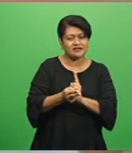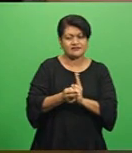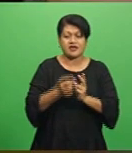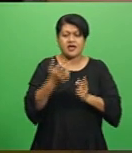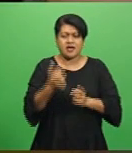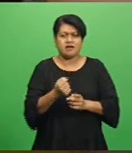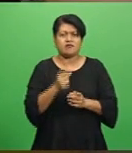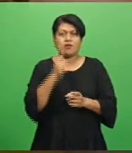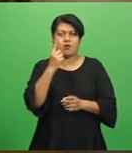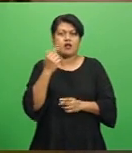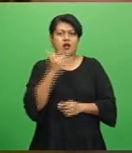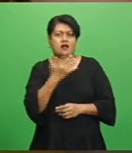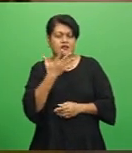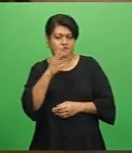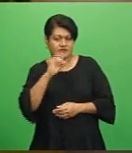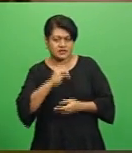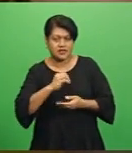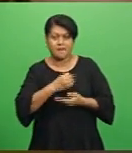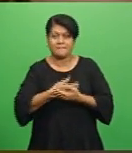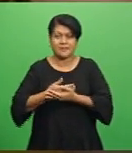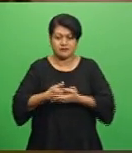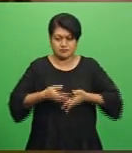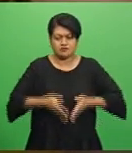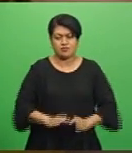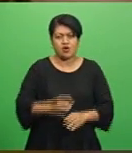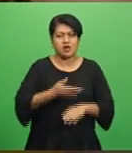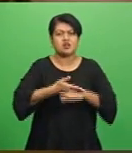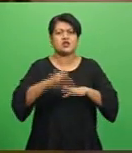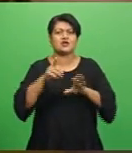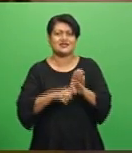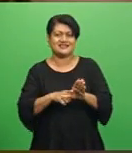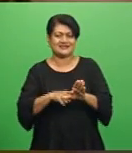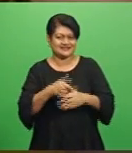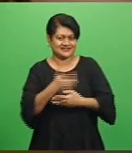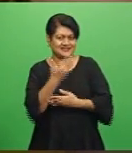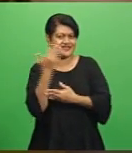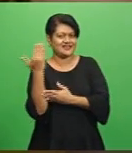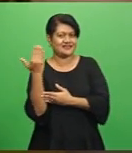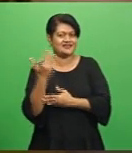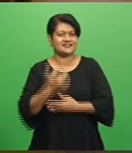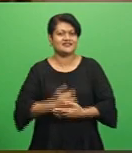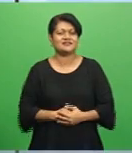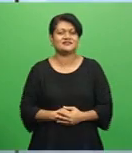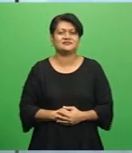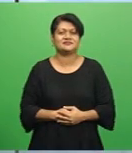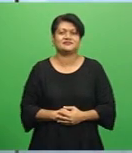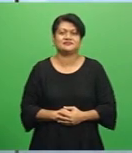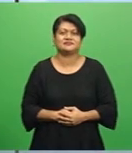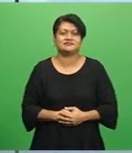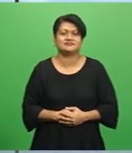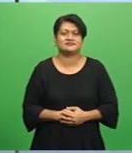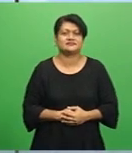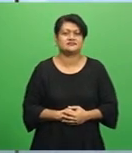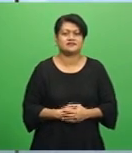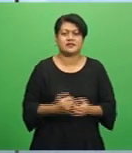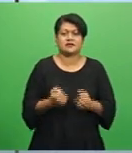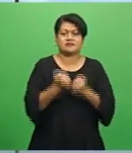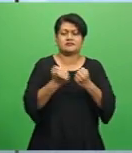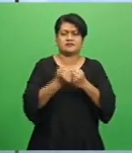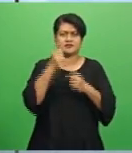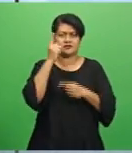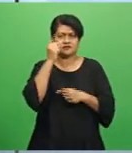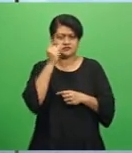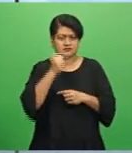babies will be born in the Pacific on New Year's Day. Jeshu Lal, FBC News. While many Fijians may